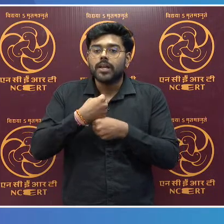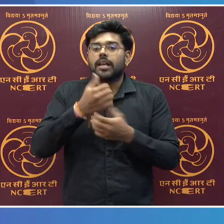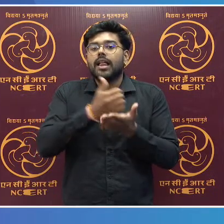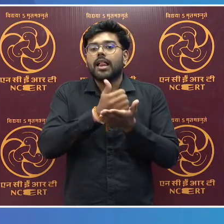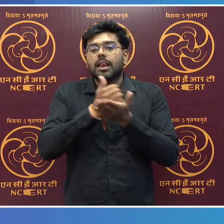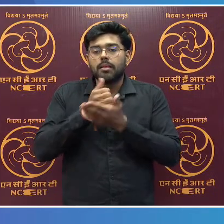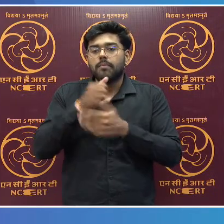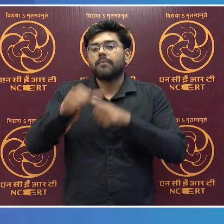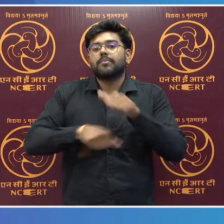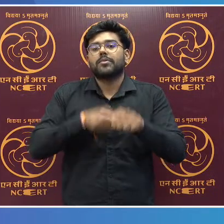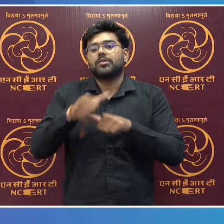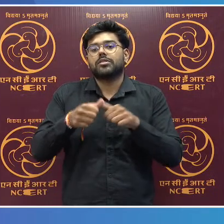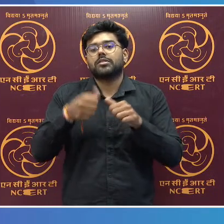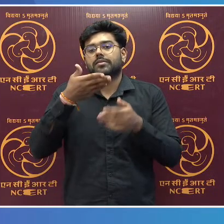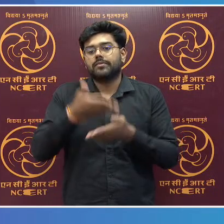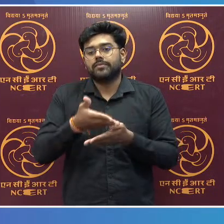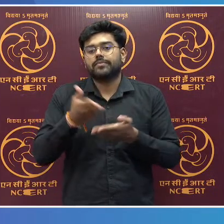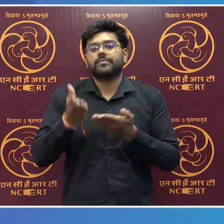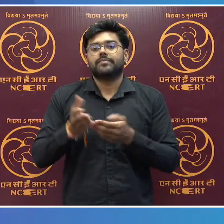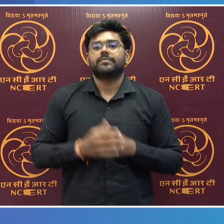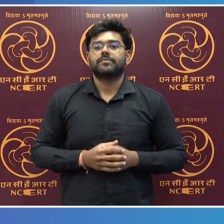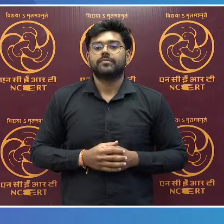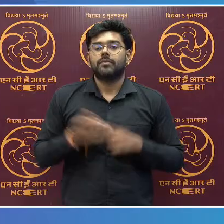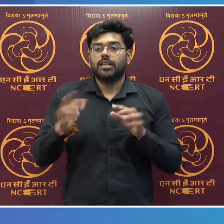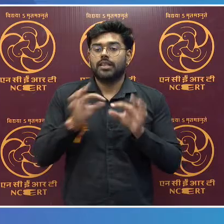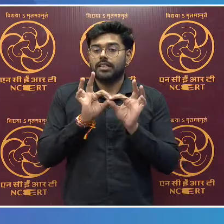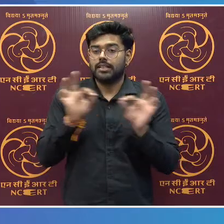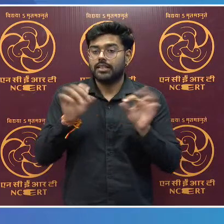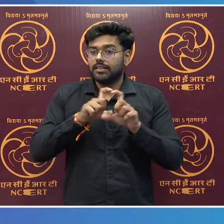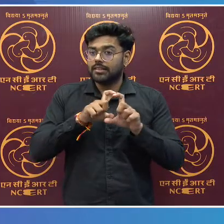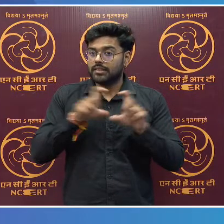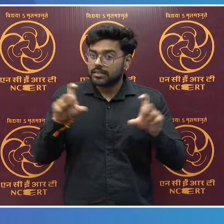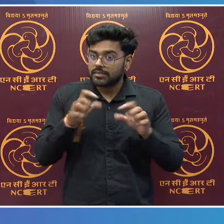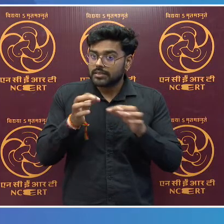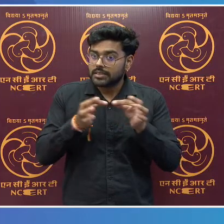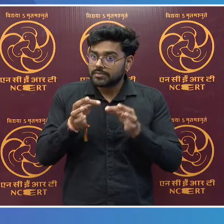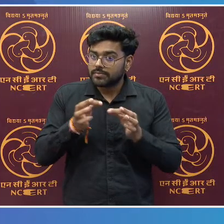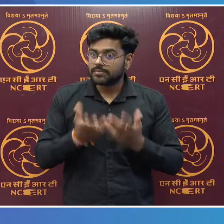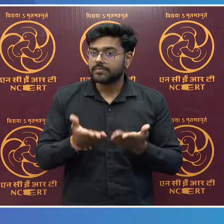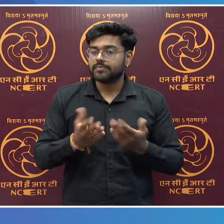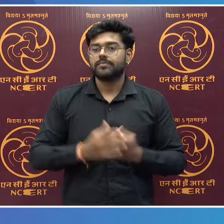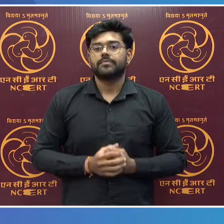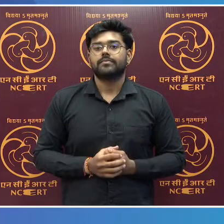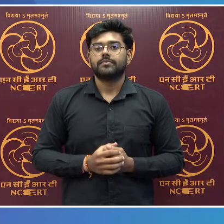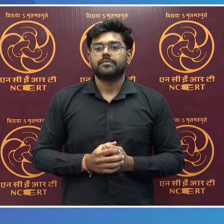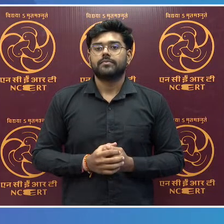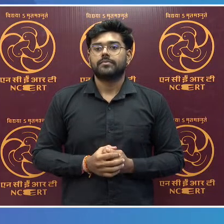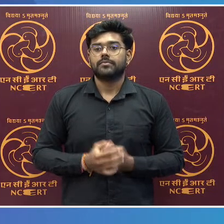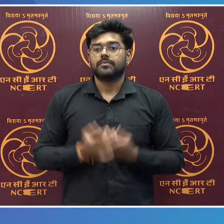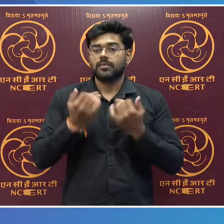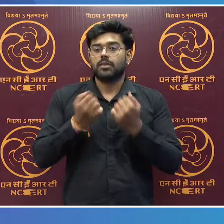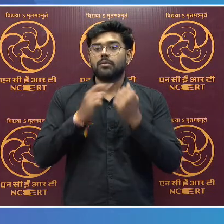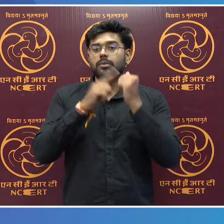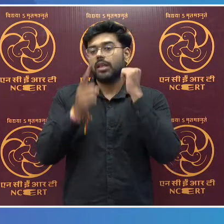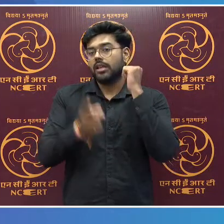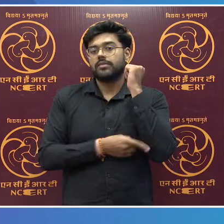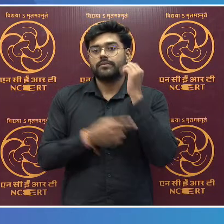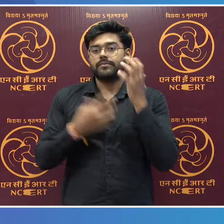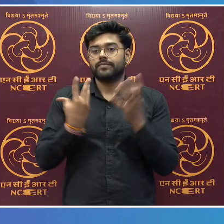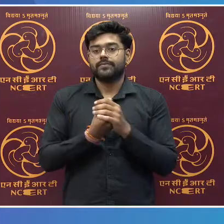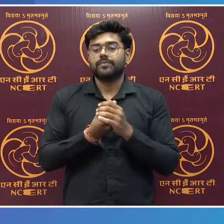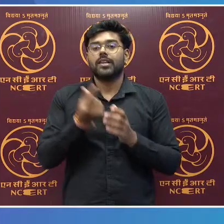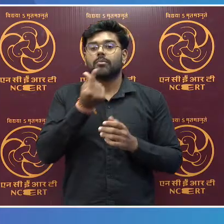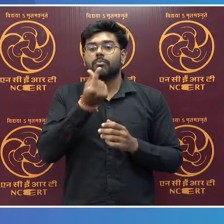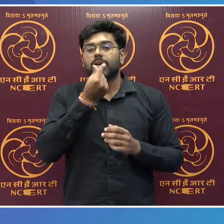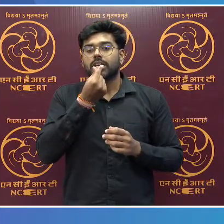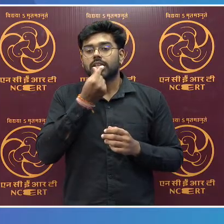of the process of fermentation. Now that's how we define this process as fermentation. Now lastly we have this